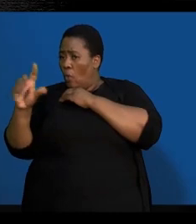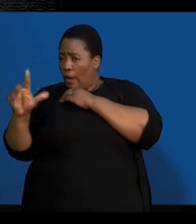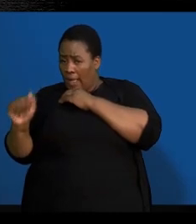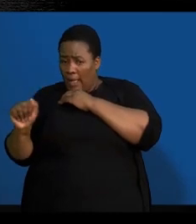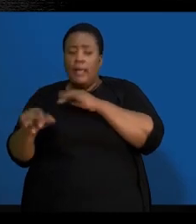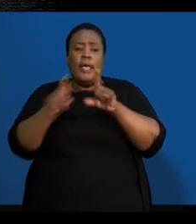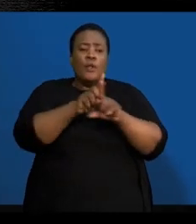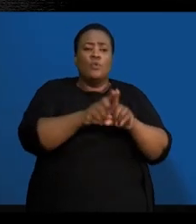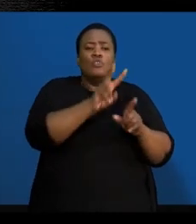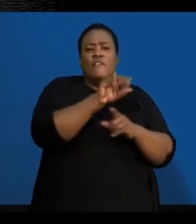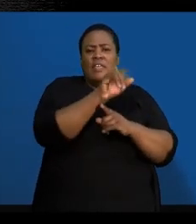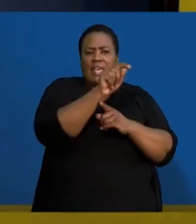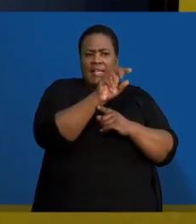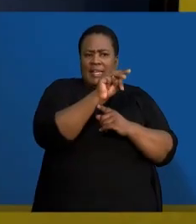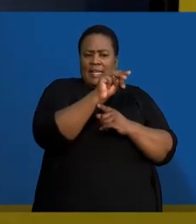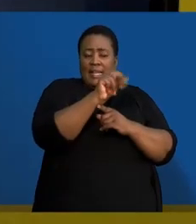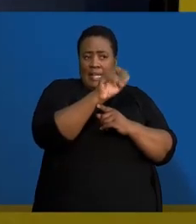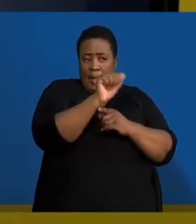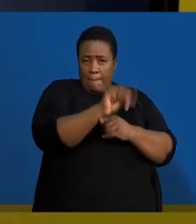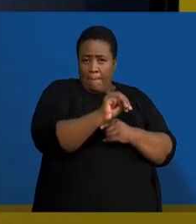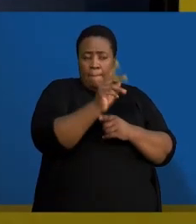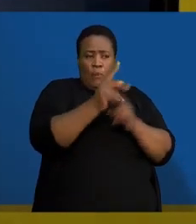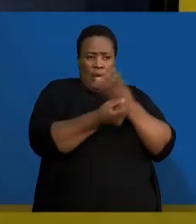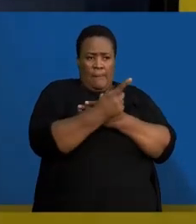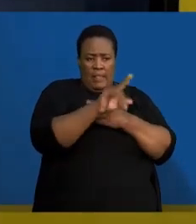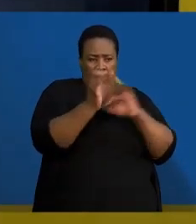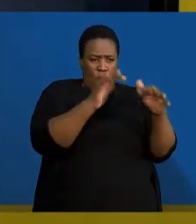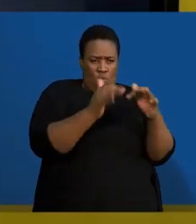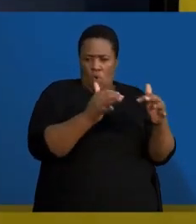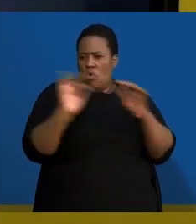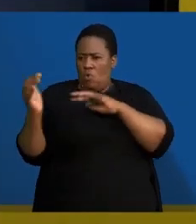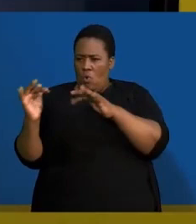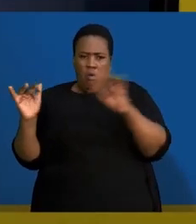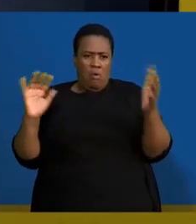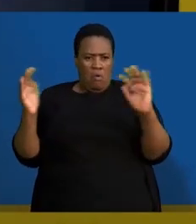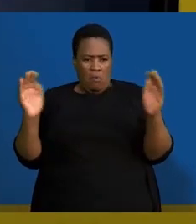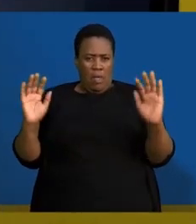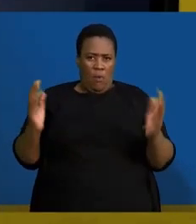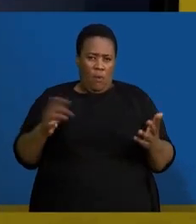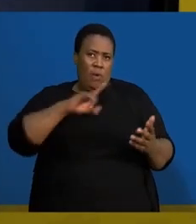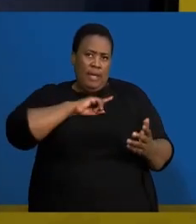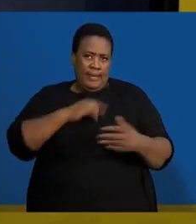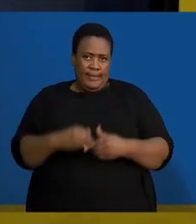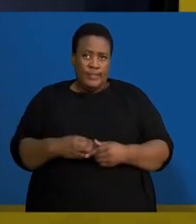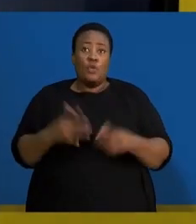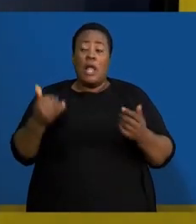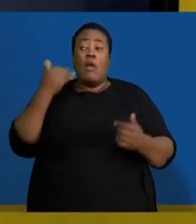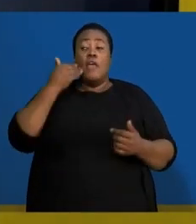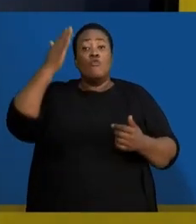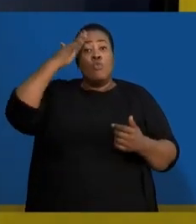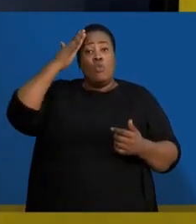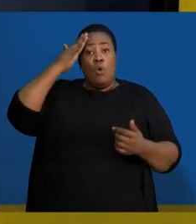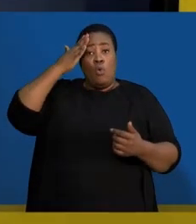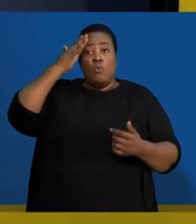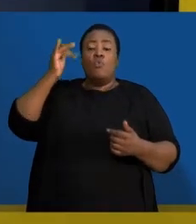So if you look at this cartoon, it requires your prior knowledge of the Vietnam War. Okay, so again,